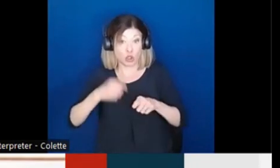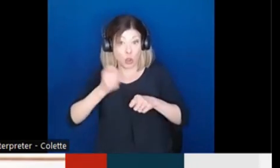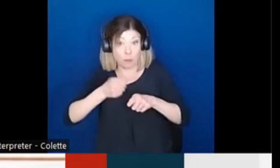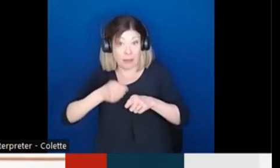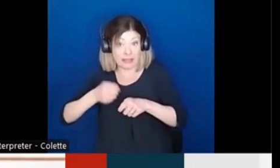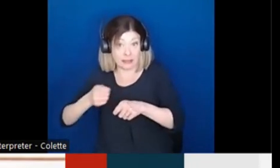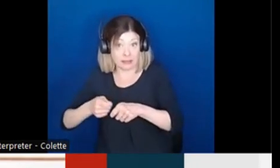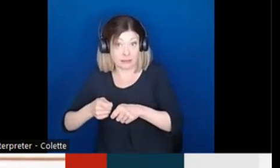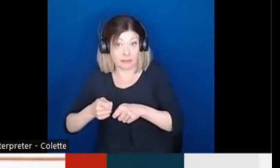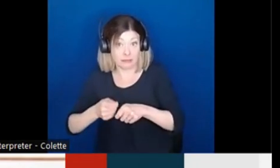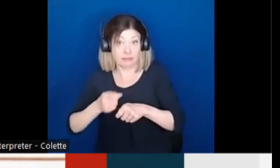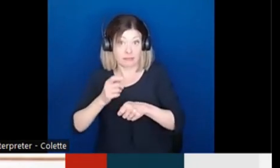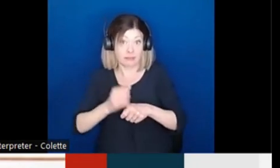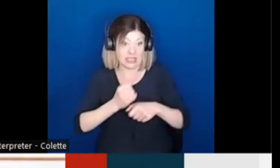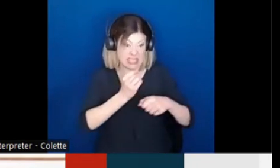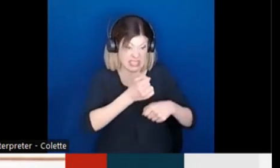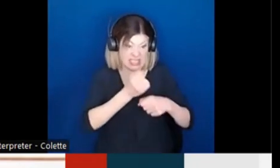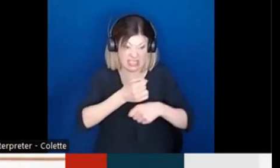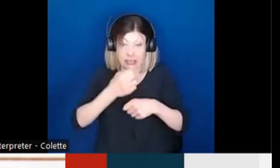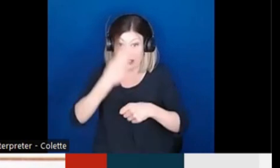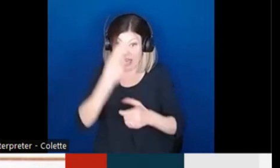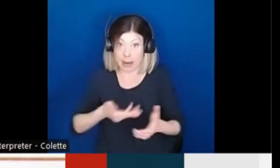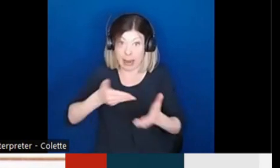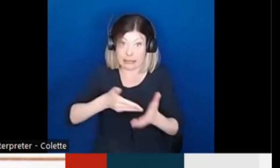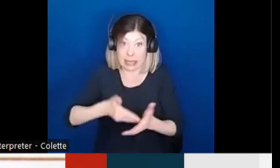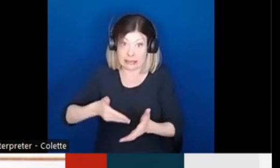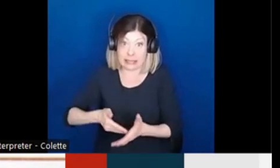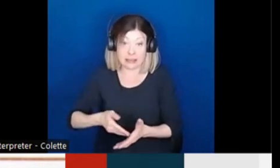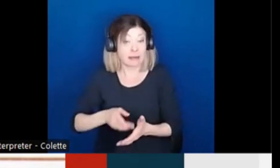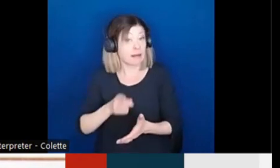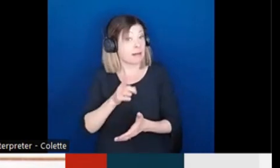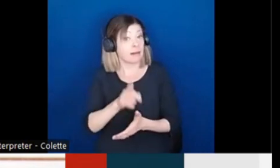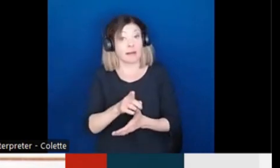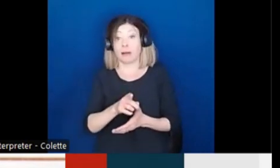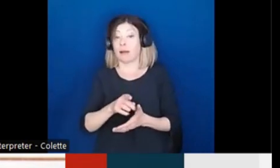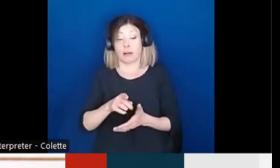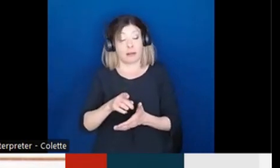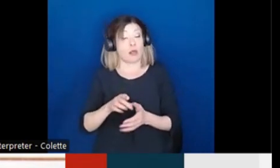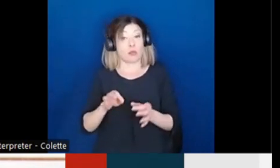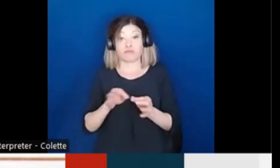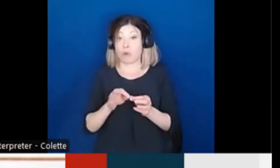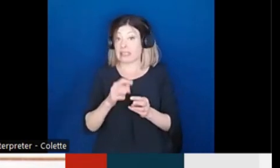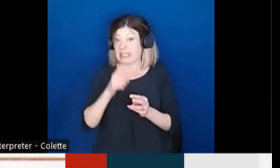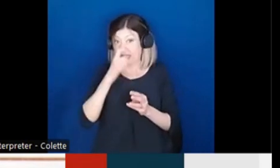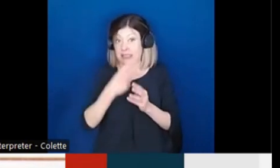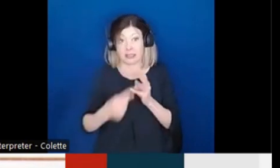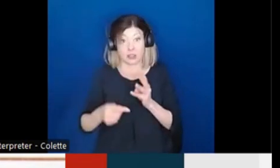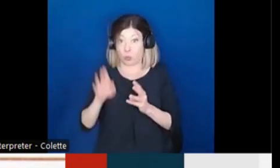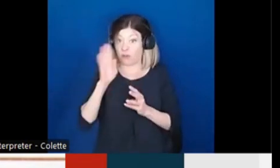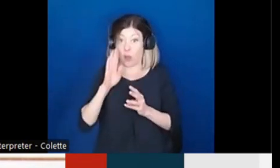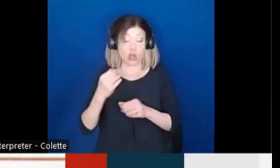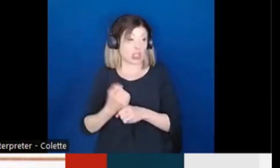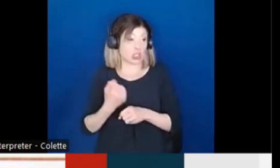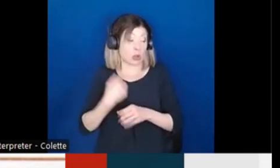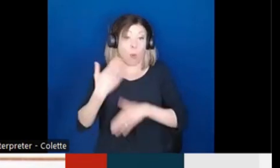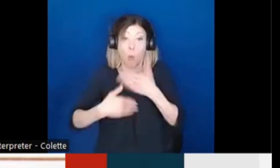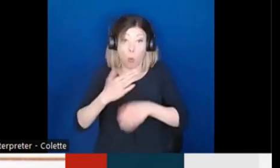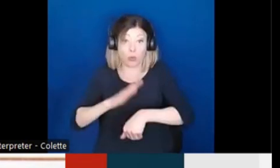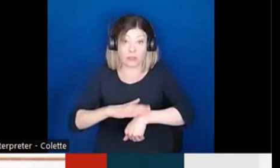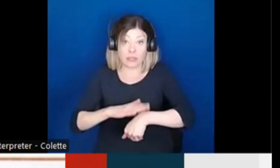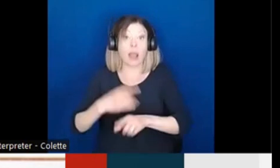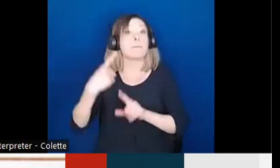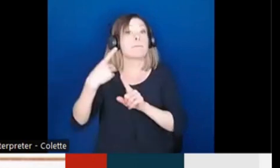on the headstone was a sound that you heard in the parsonage and roundabout all the time, and the tolling of the funeral